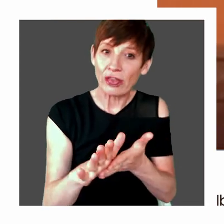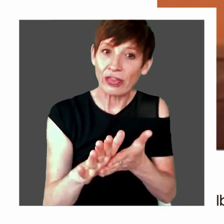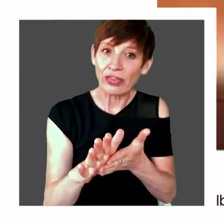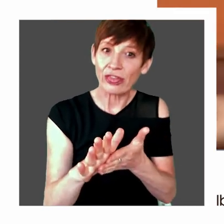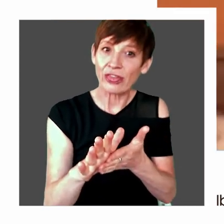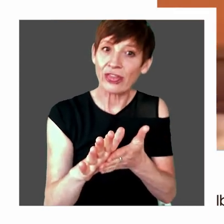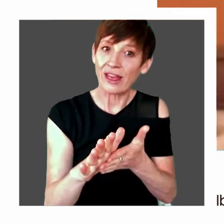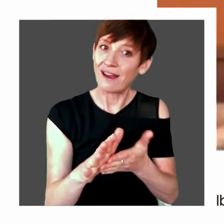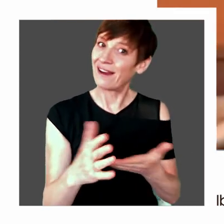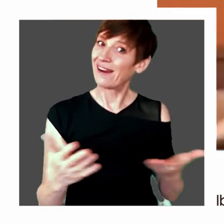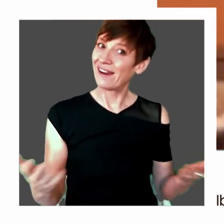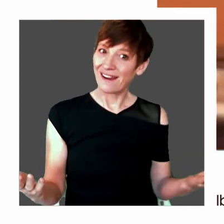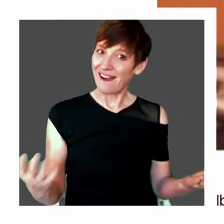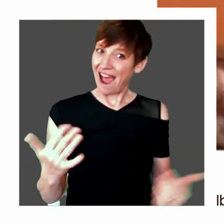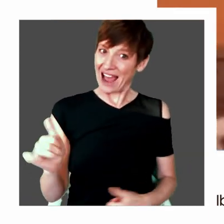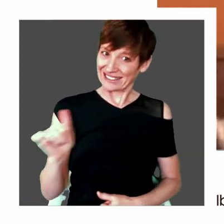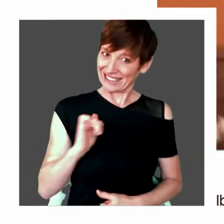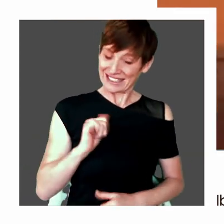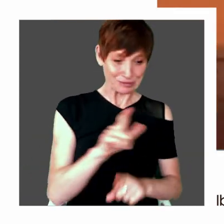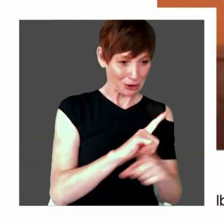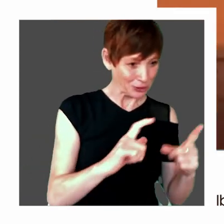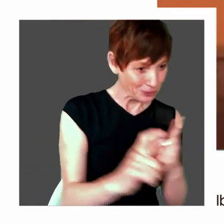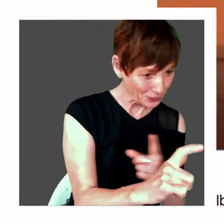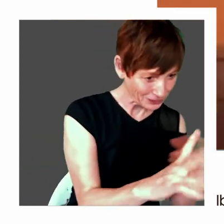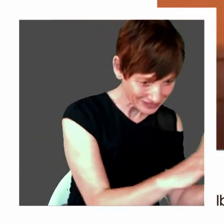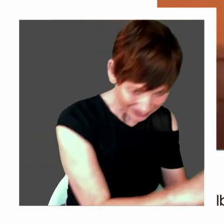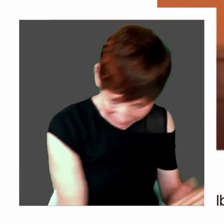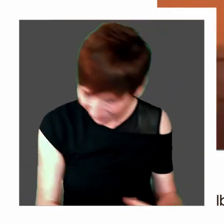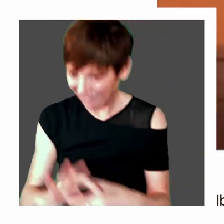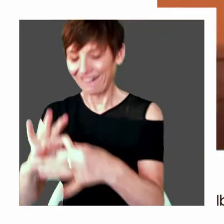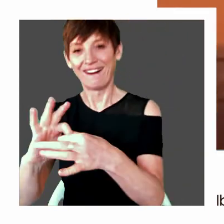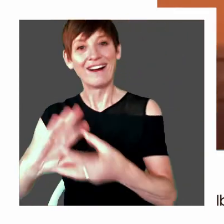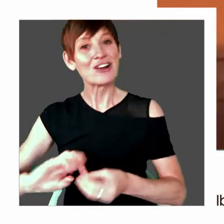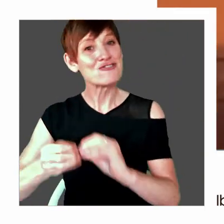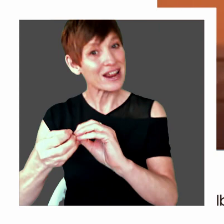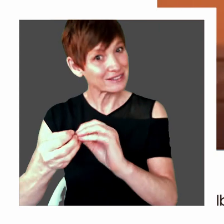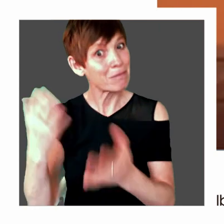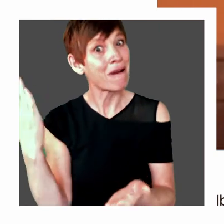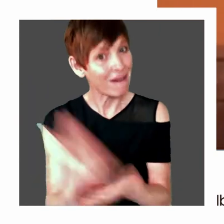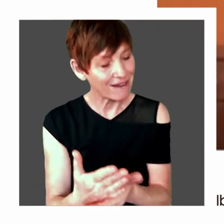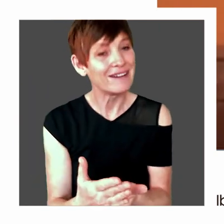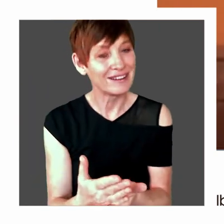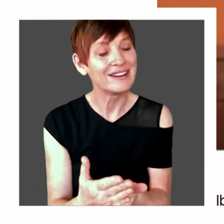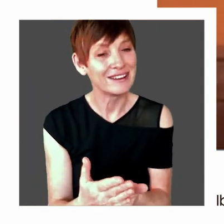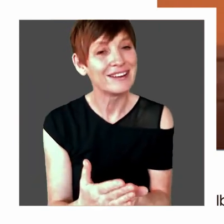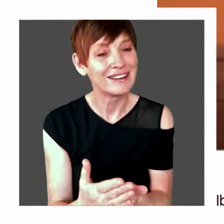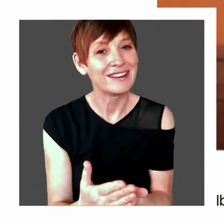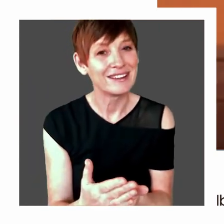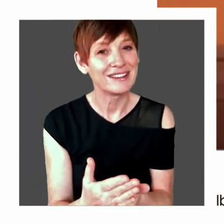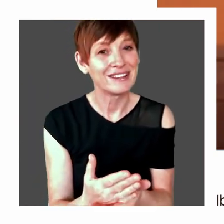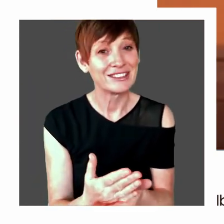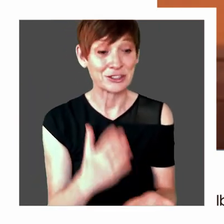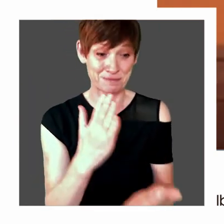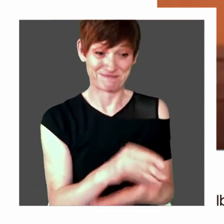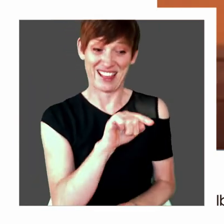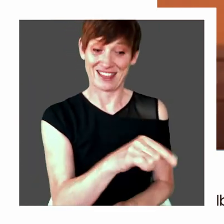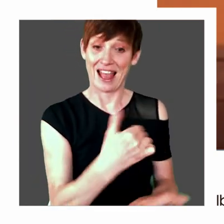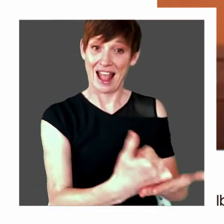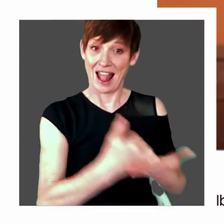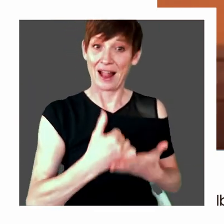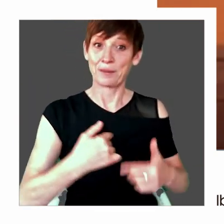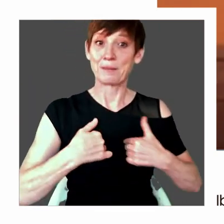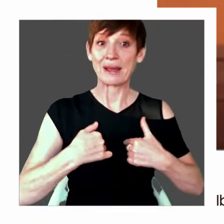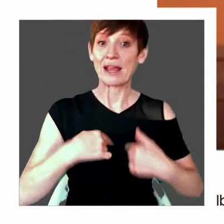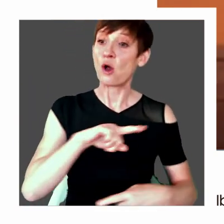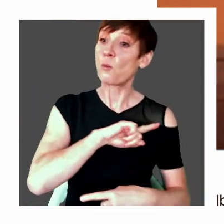to connect me back into a creative practice, but it actually ended up being something that helped set me above